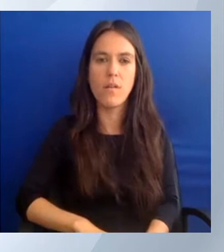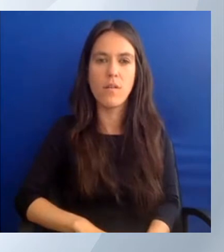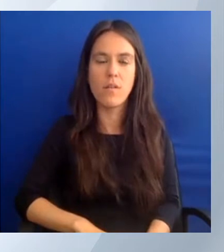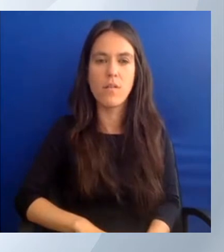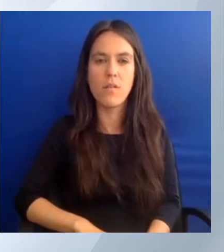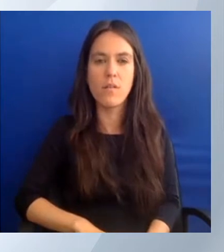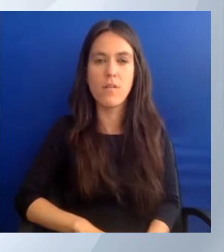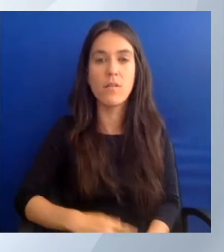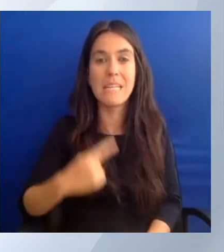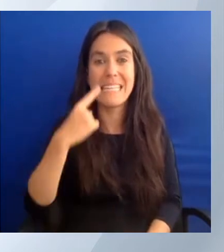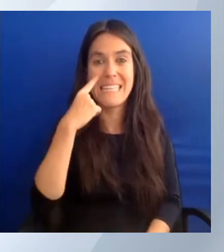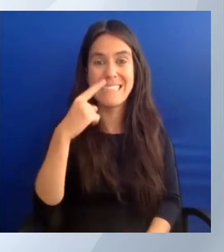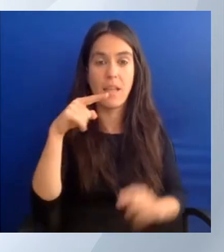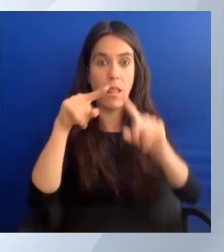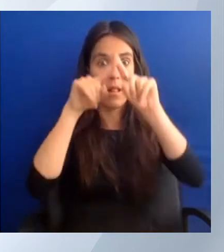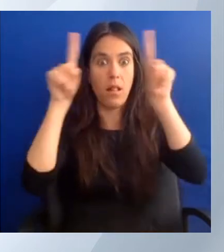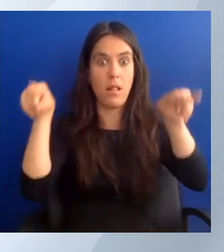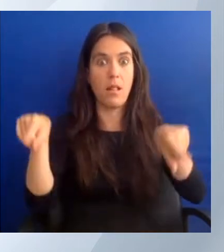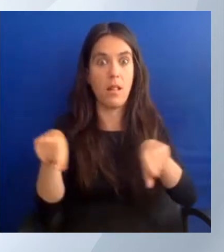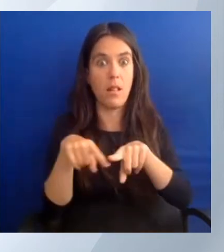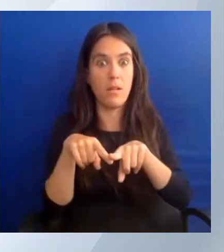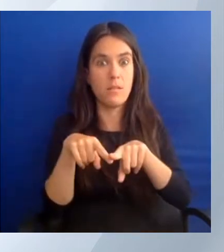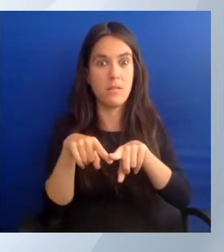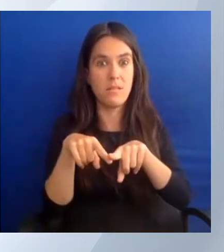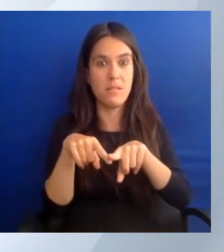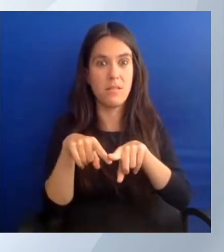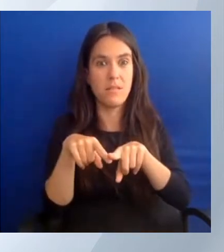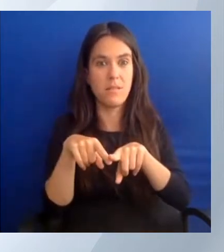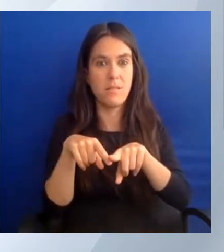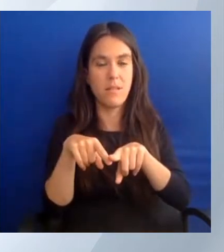as a sidecar process.